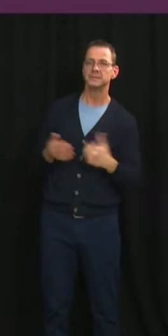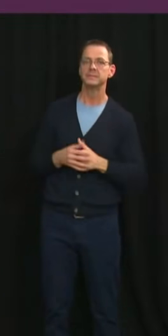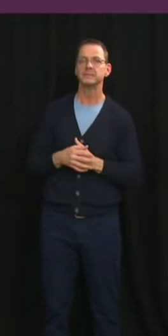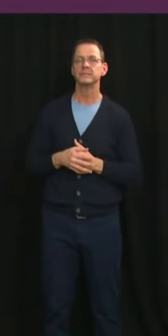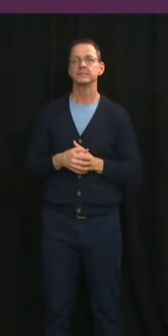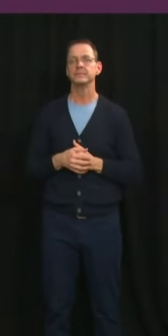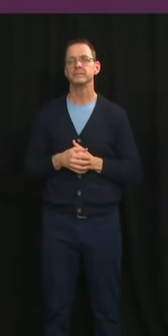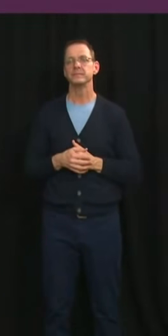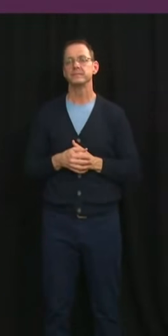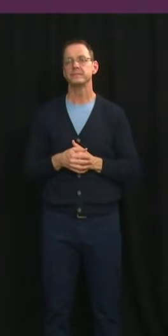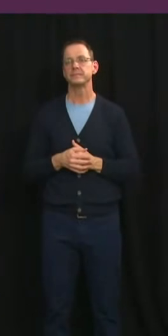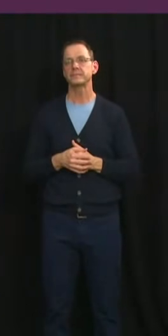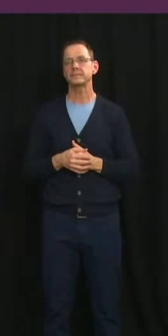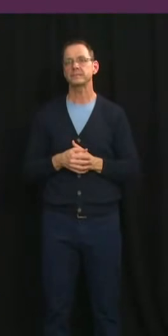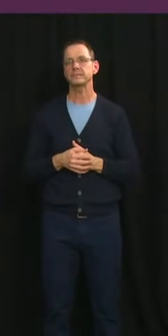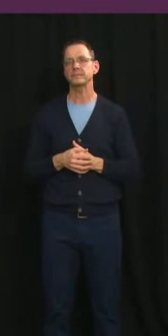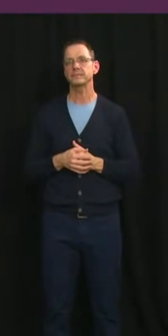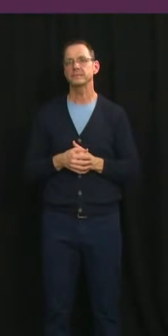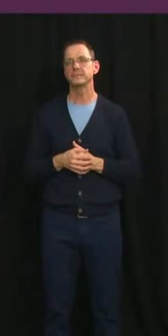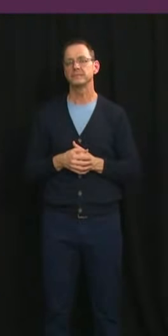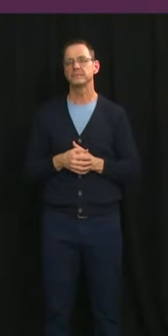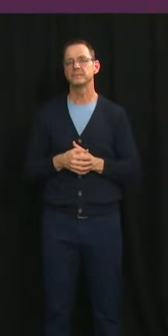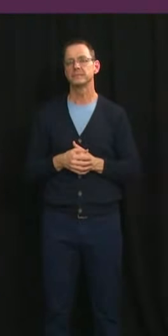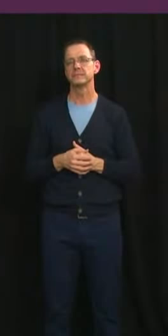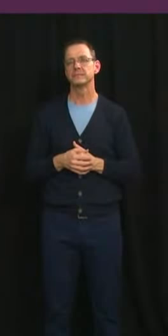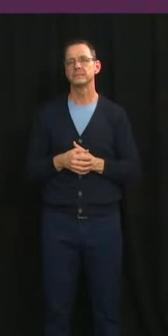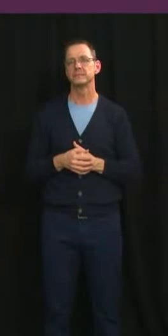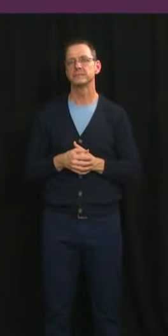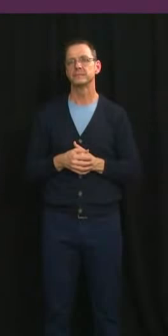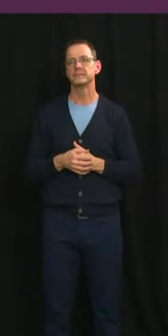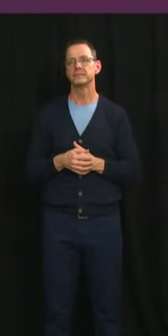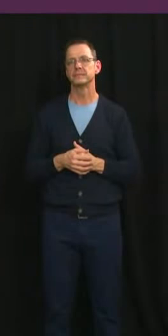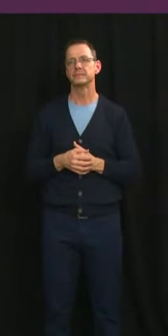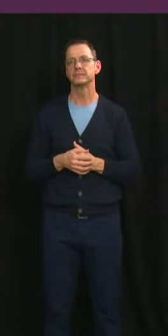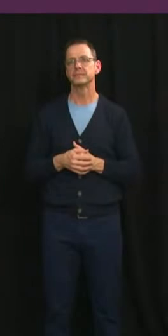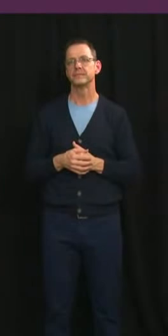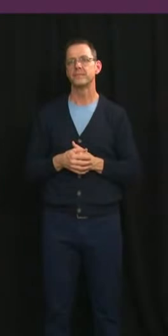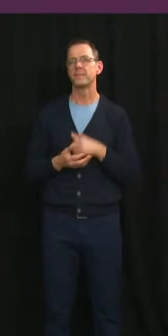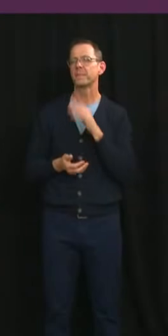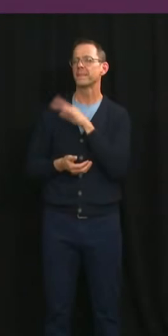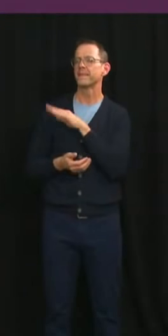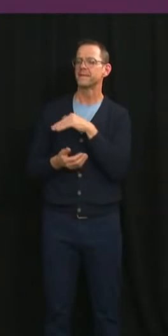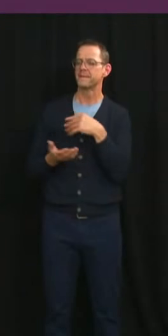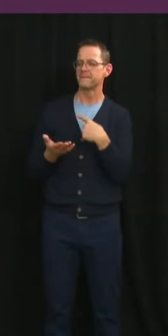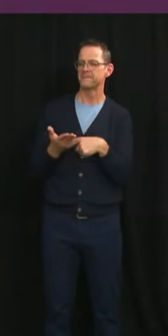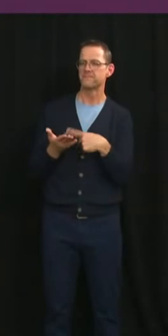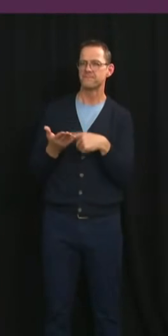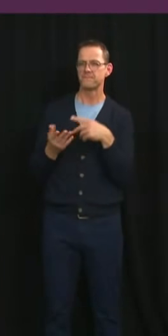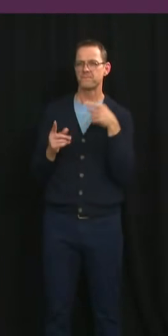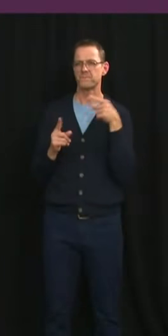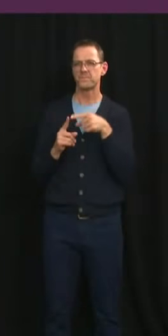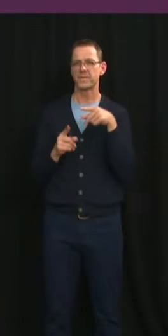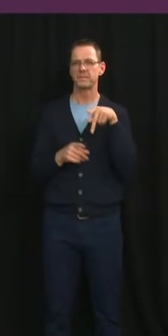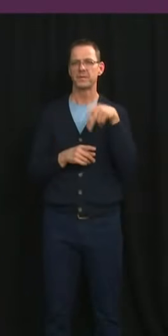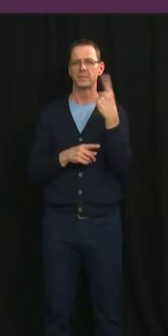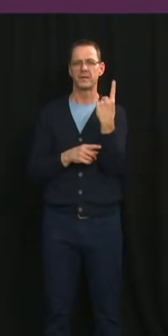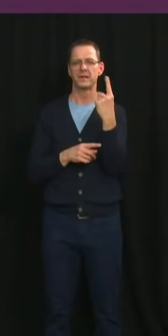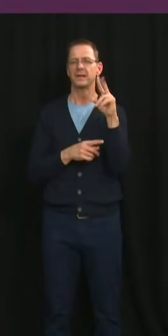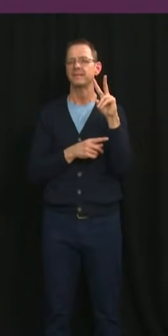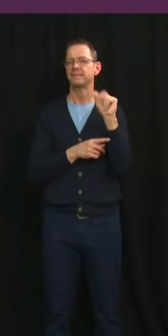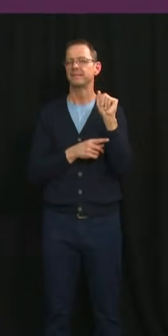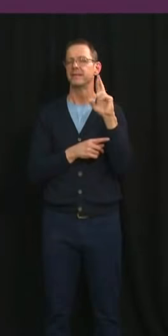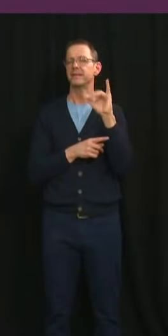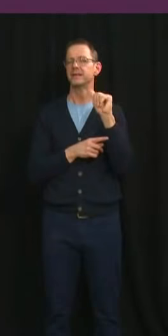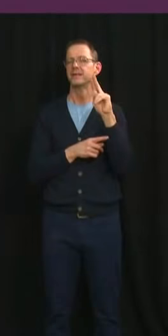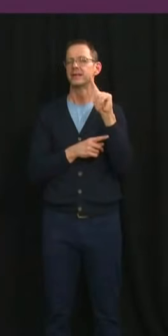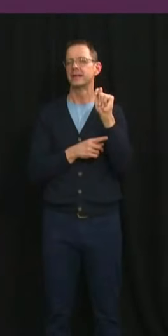and this is actually going to go back to the P1 variant that entered Alberta from that traveler who returned from BC. Can we confirm if